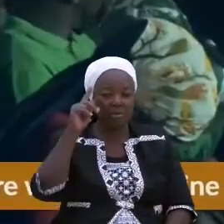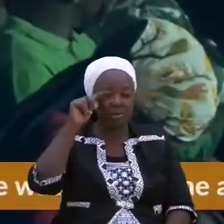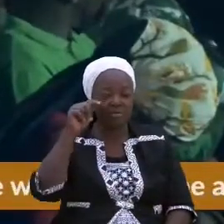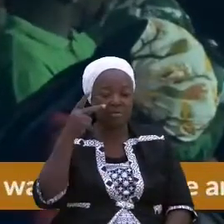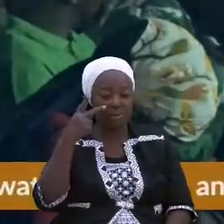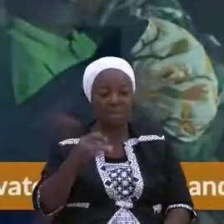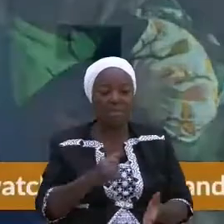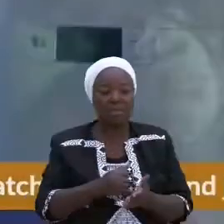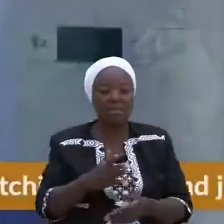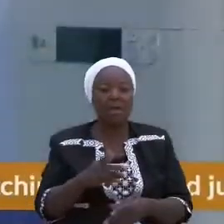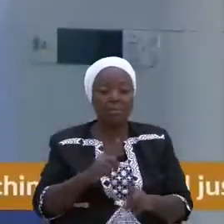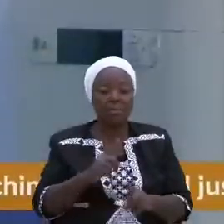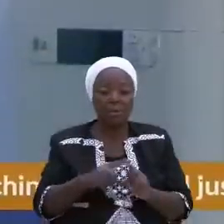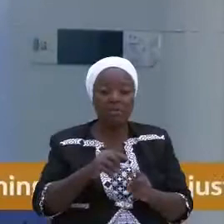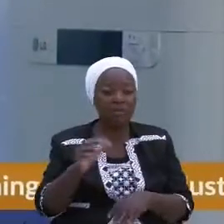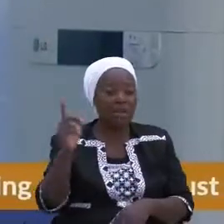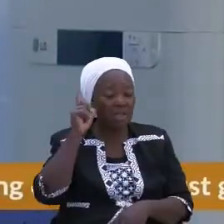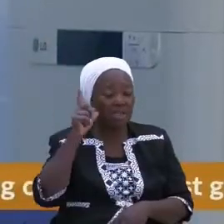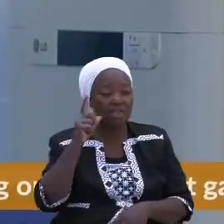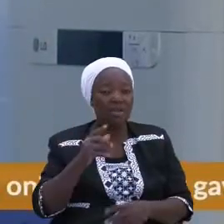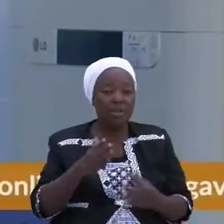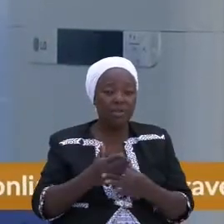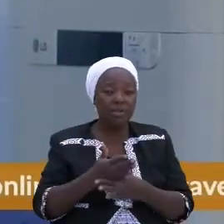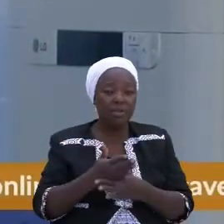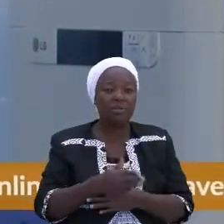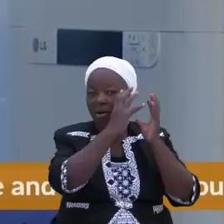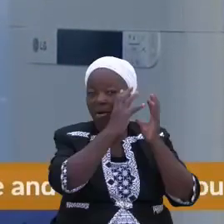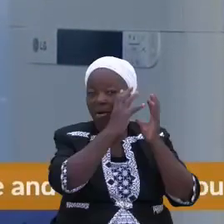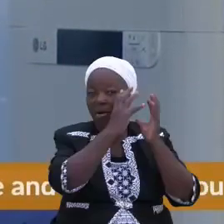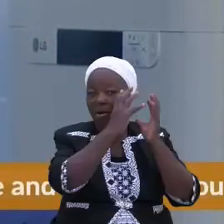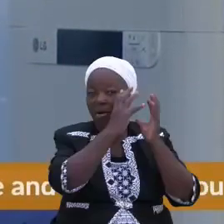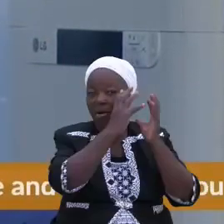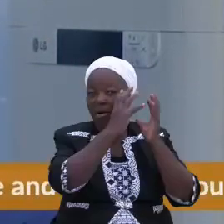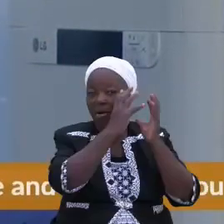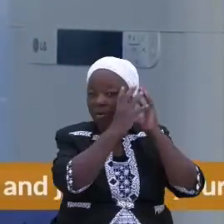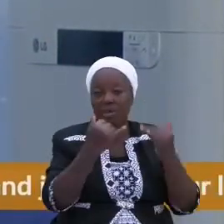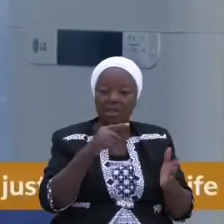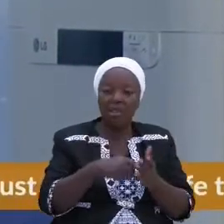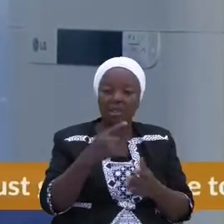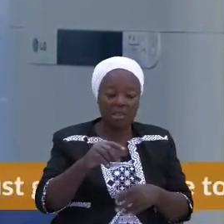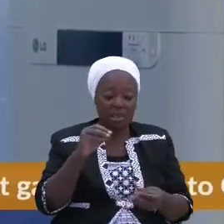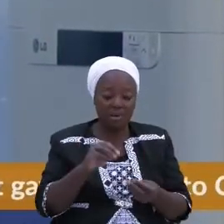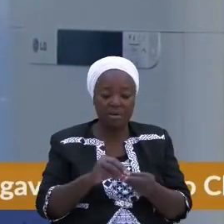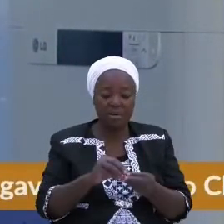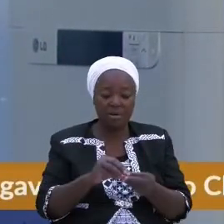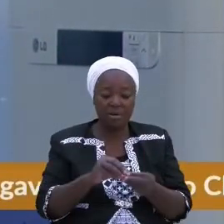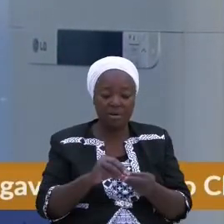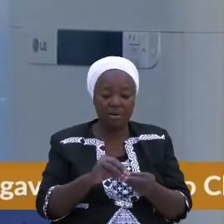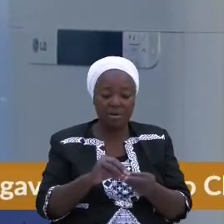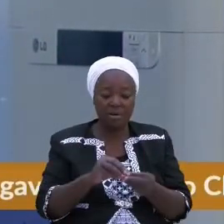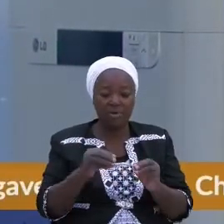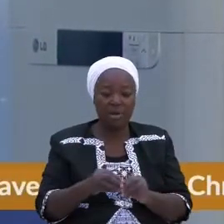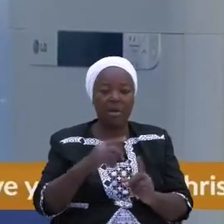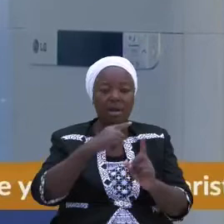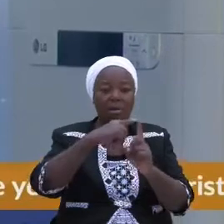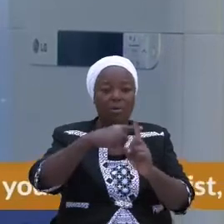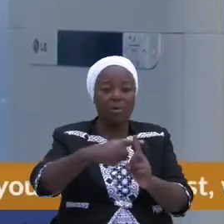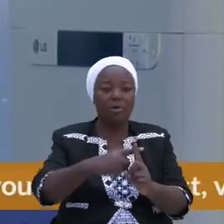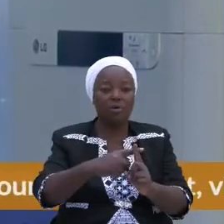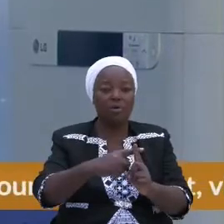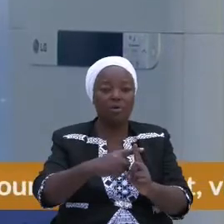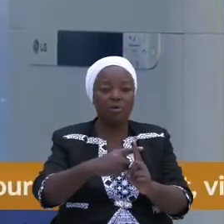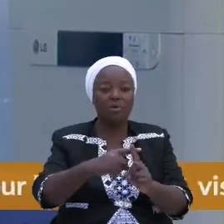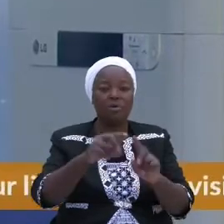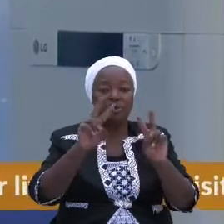but if you're listening like radio this number plus two three four